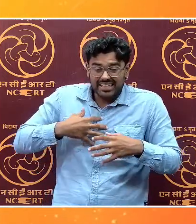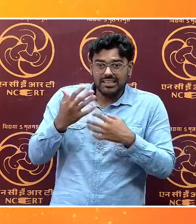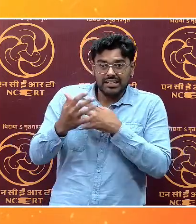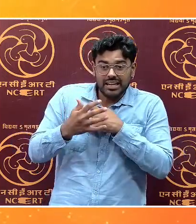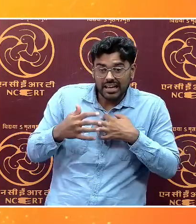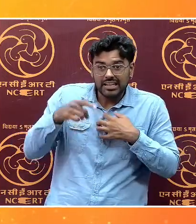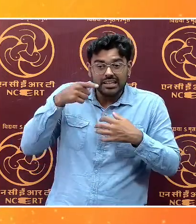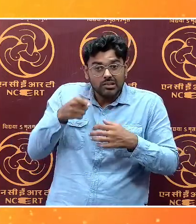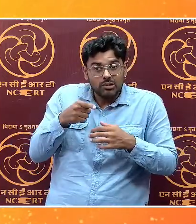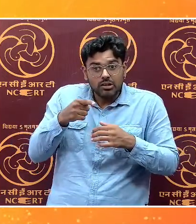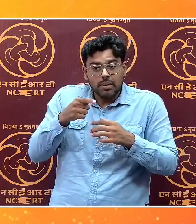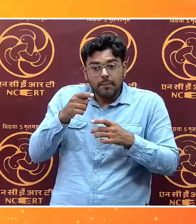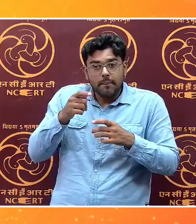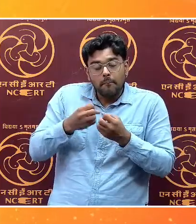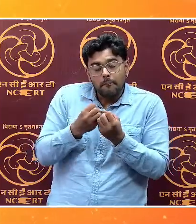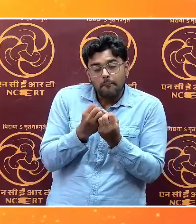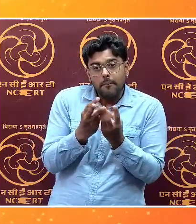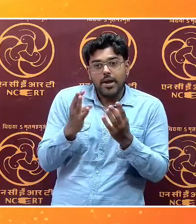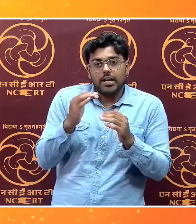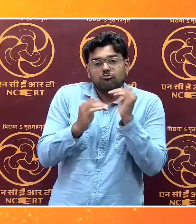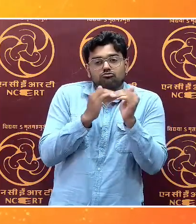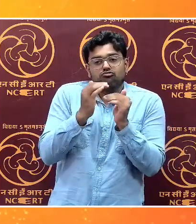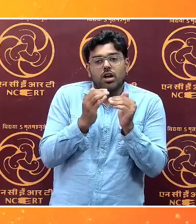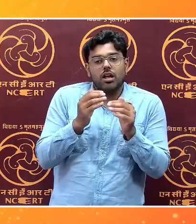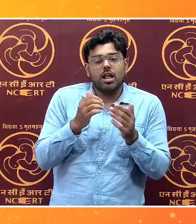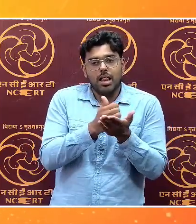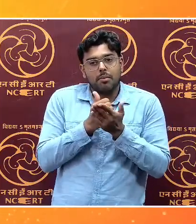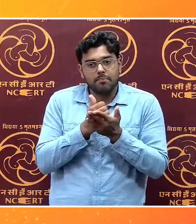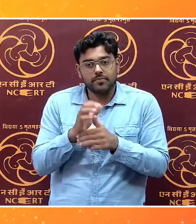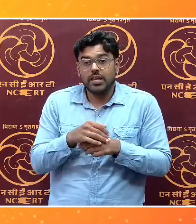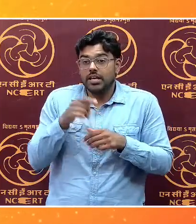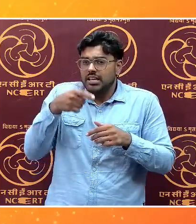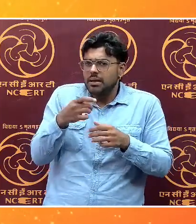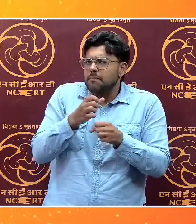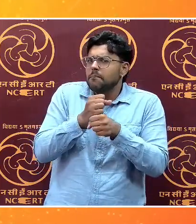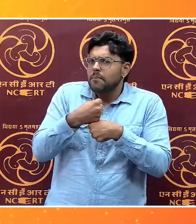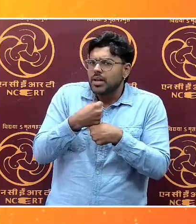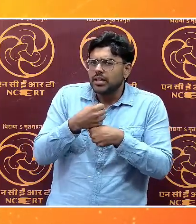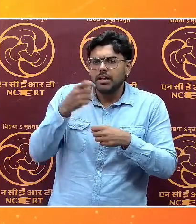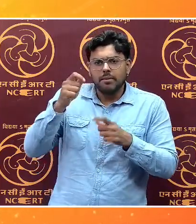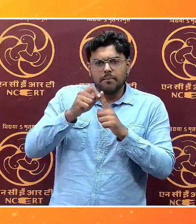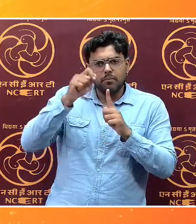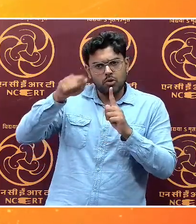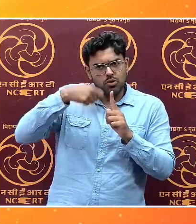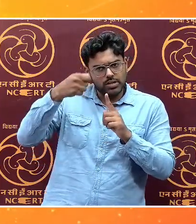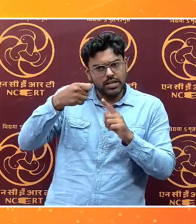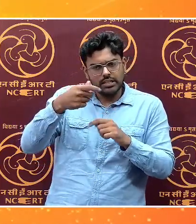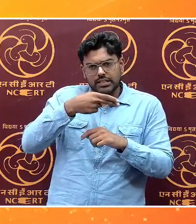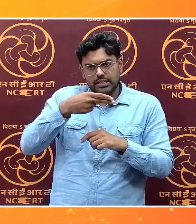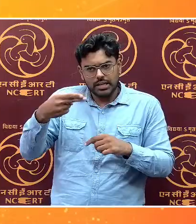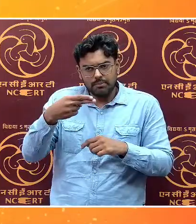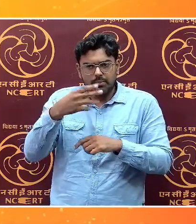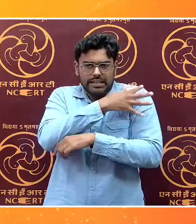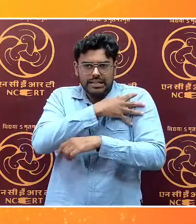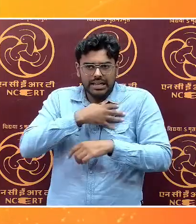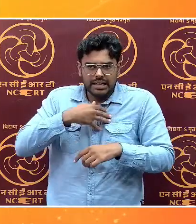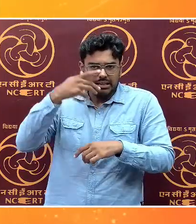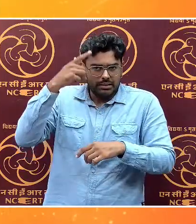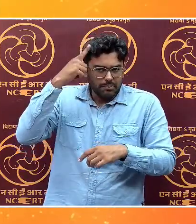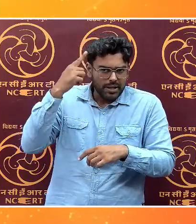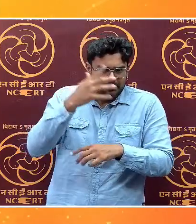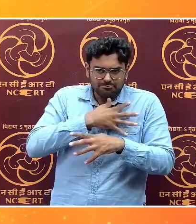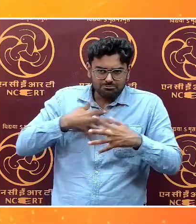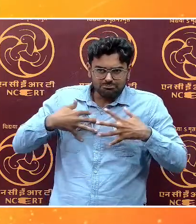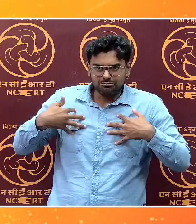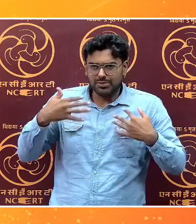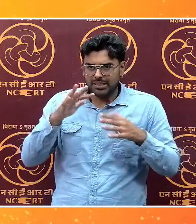Royal Bengal tiger, and these forests have been created under the Project Tiger. So these are the important